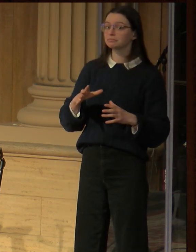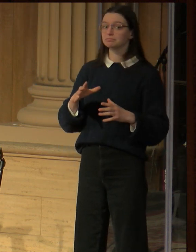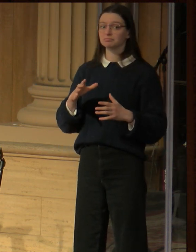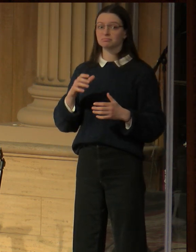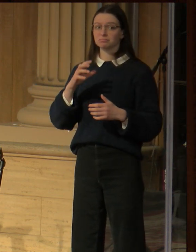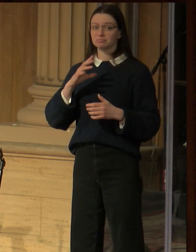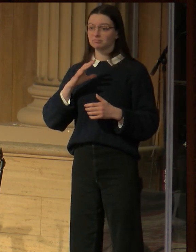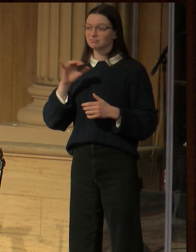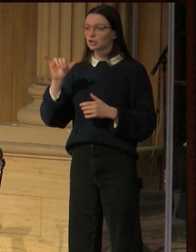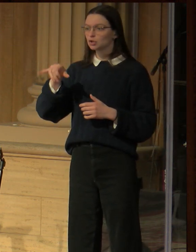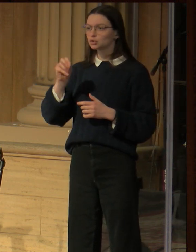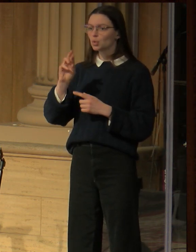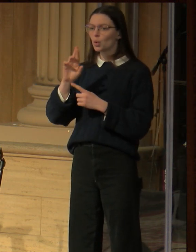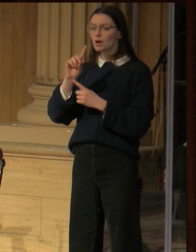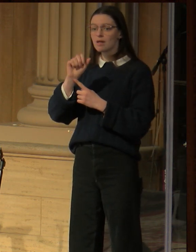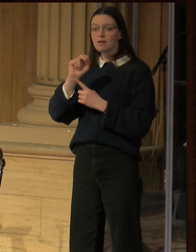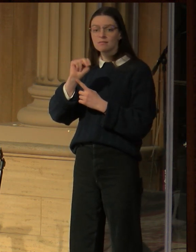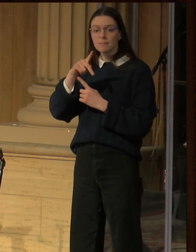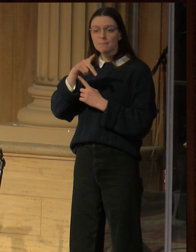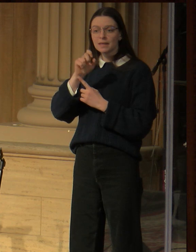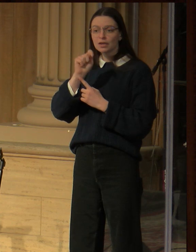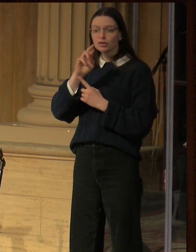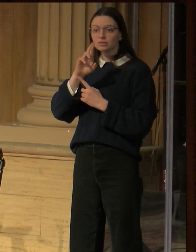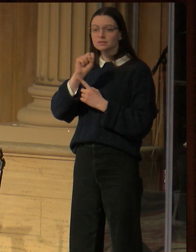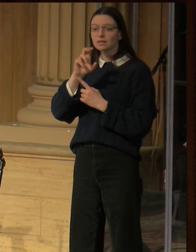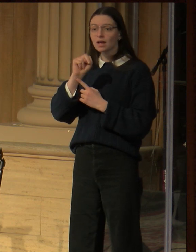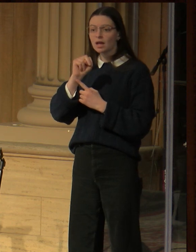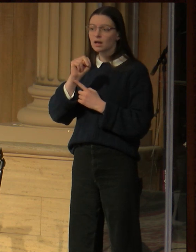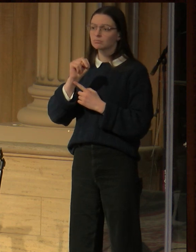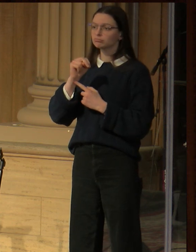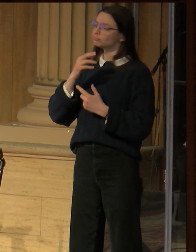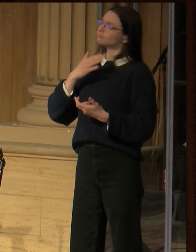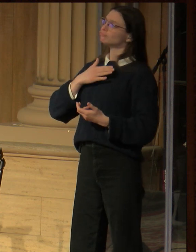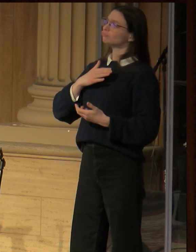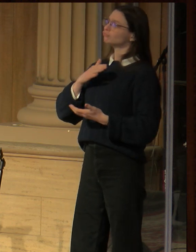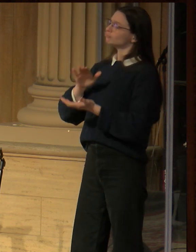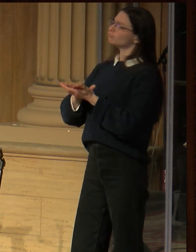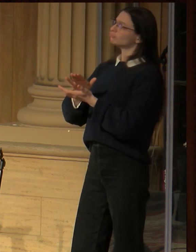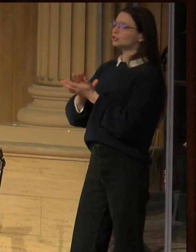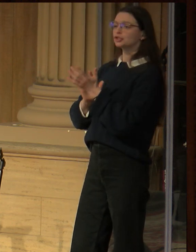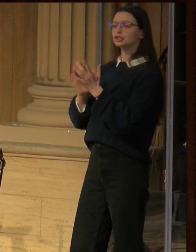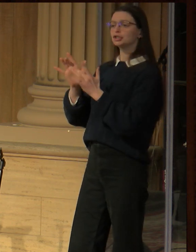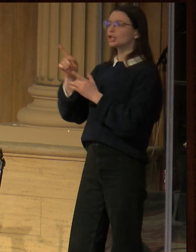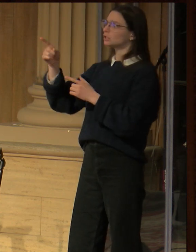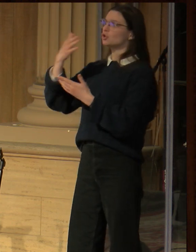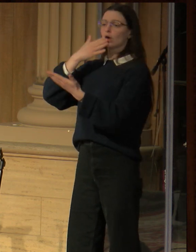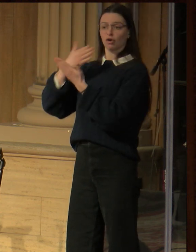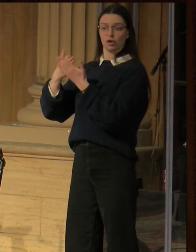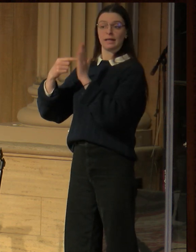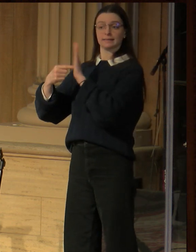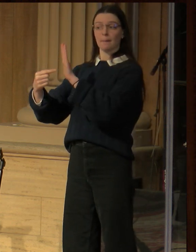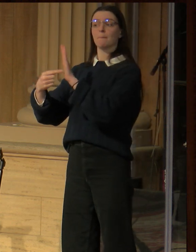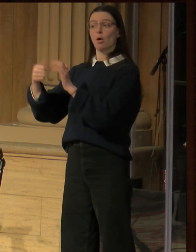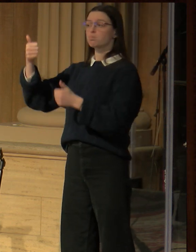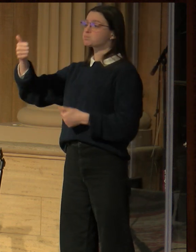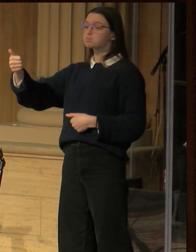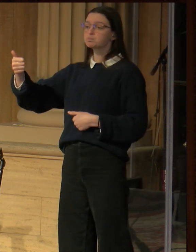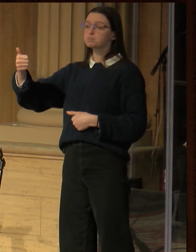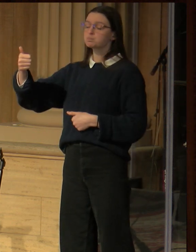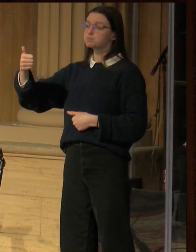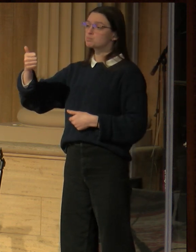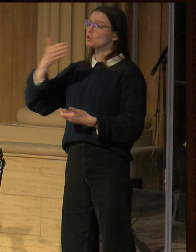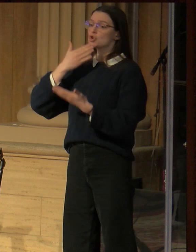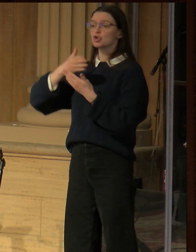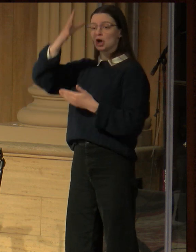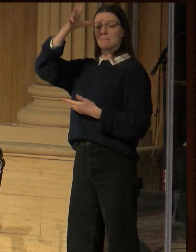like people like a Jordan Peterson, who have a high appreciation for Jesus as a supreme example and as an ultimate